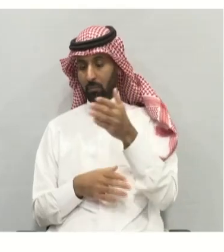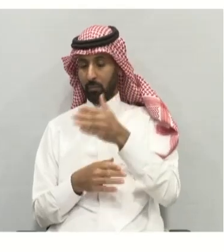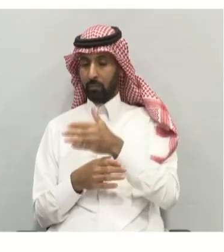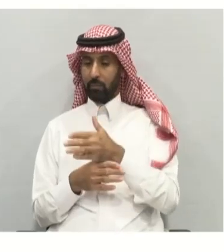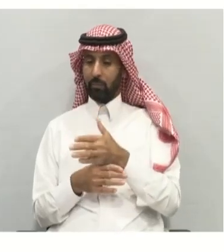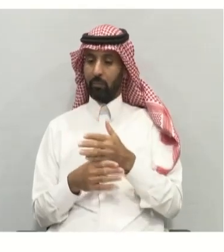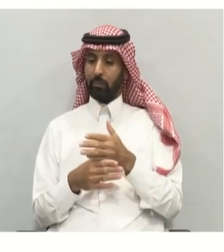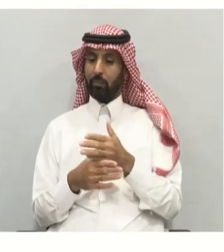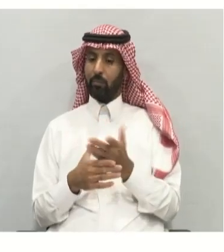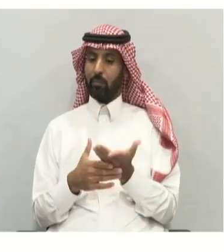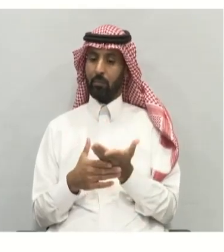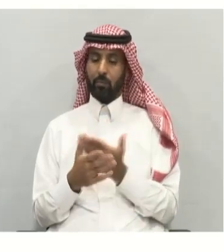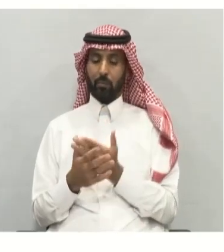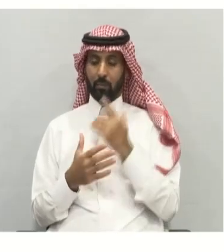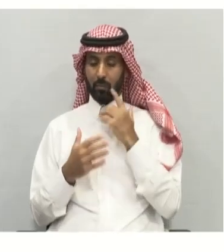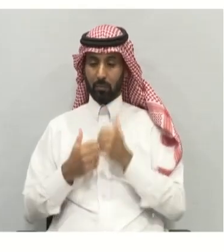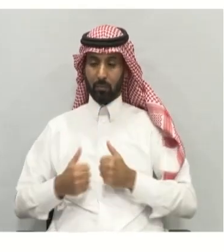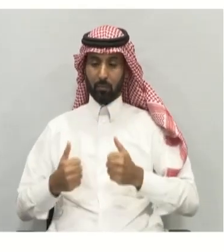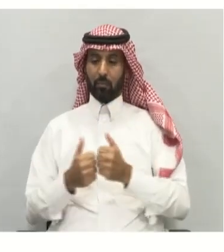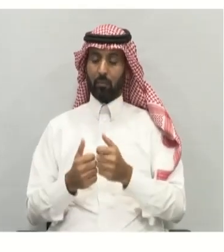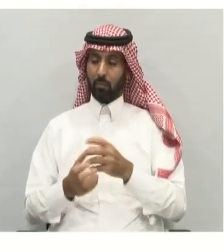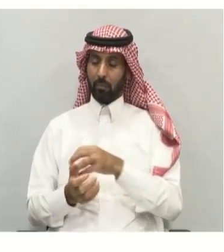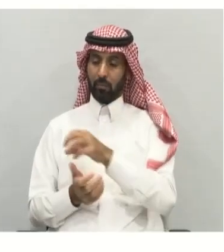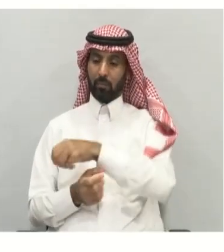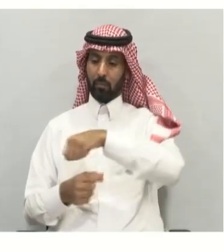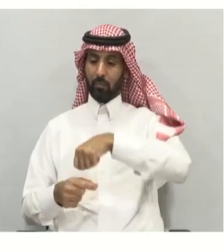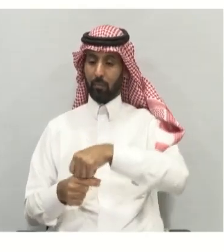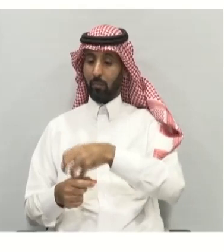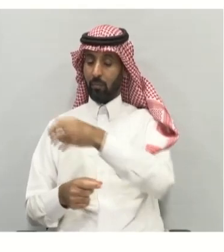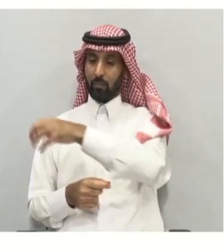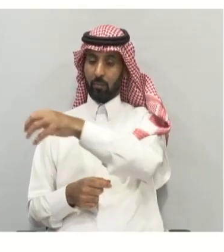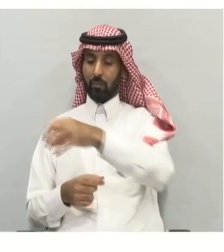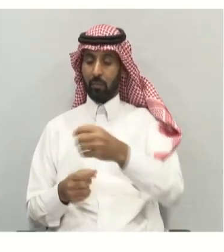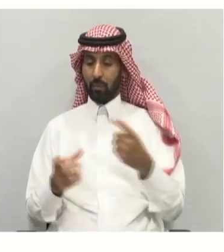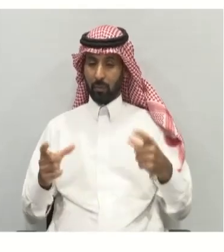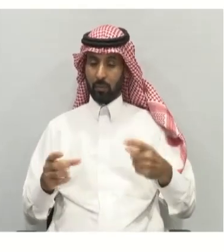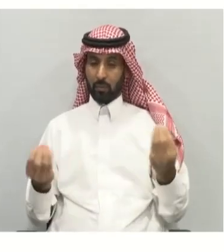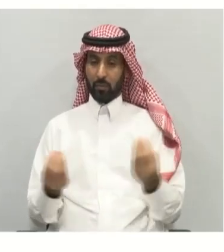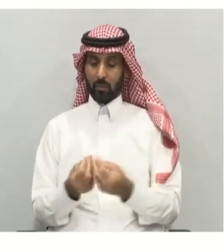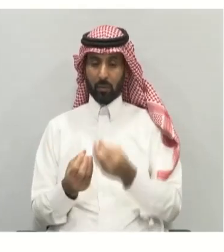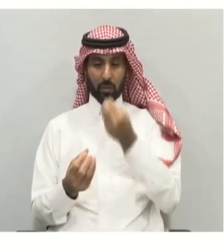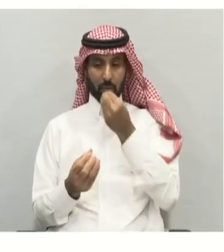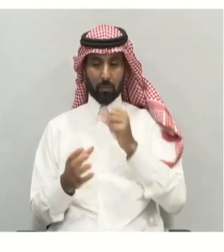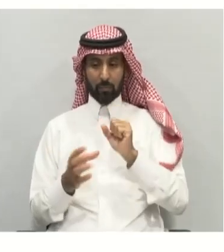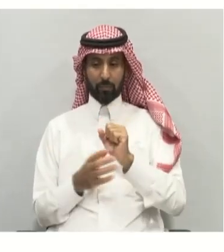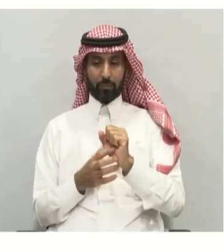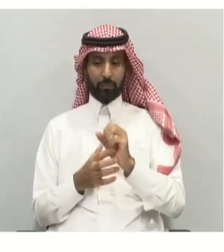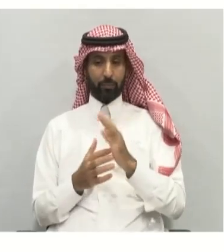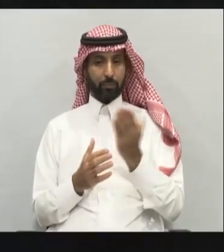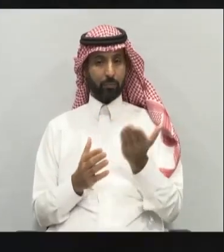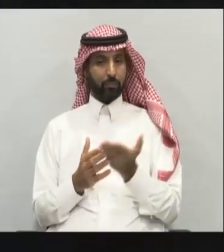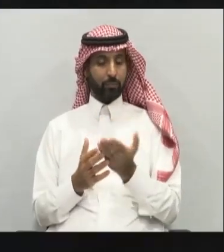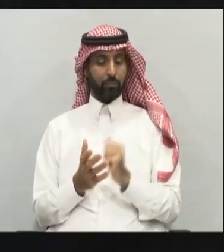cow. And the family shares the meal with each other and get together for a special meal. So we have talked